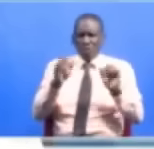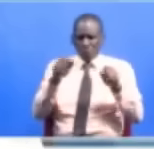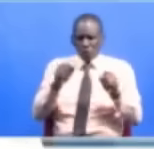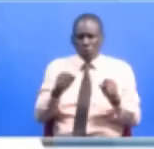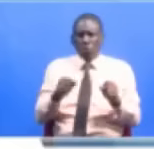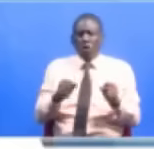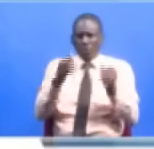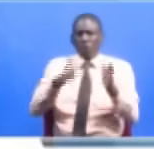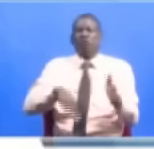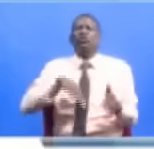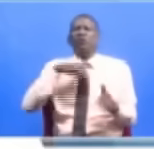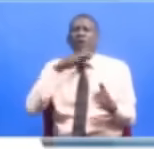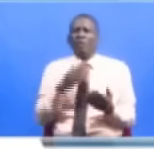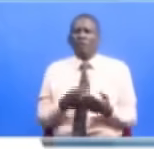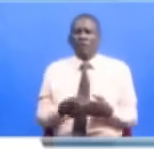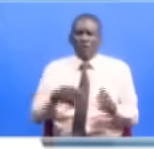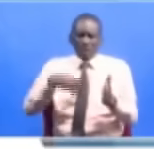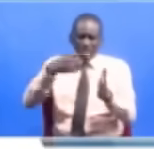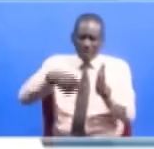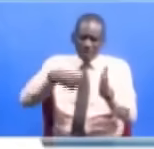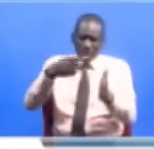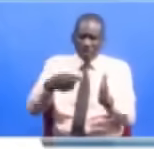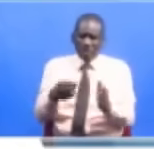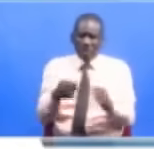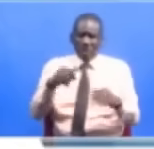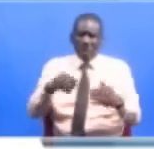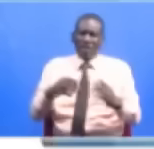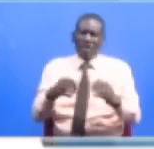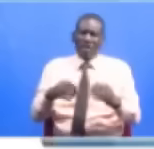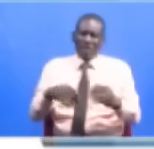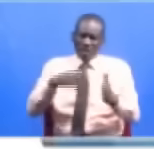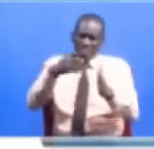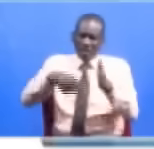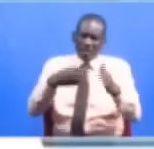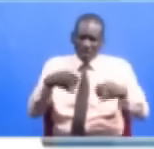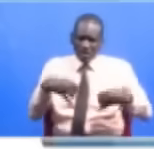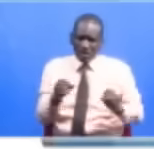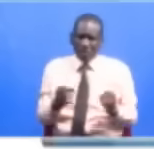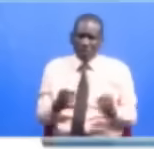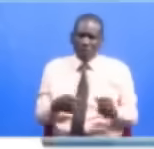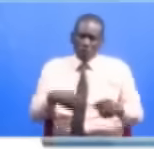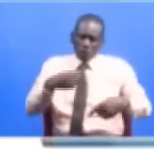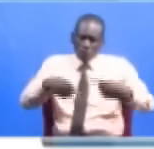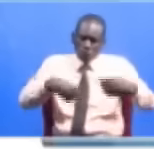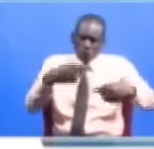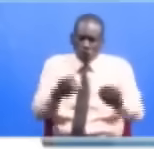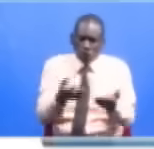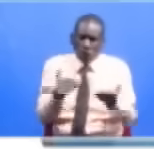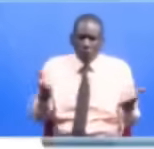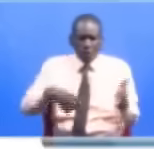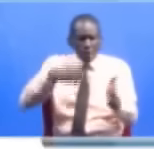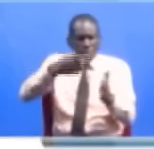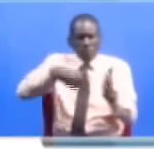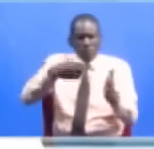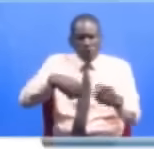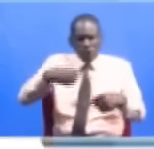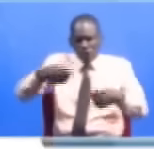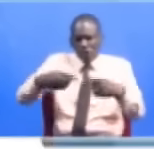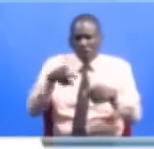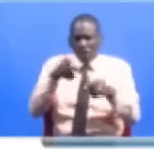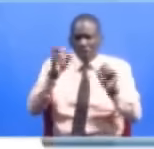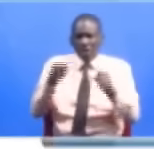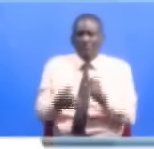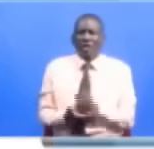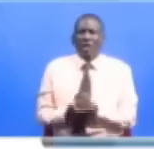a life may be lost. In industries, in building in processing of things, manufacturing, this can really